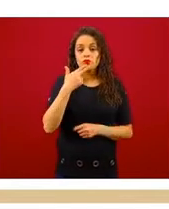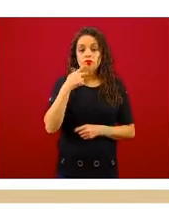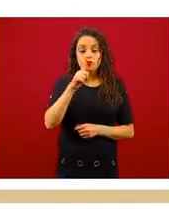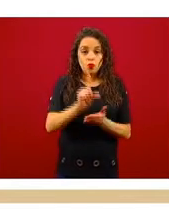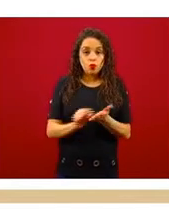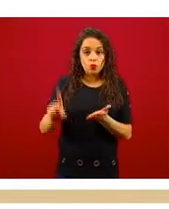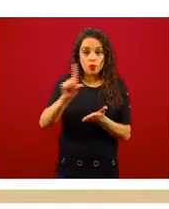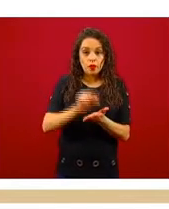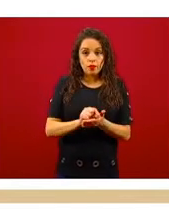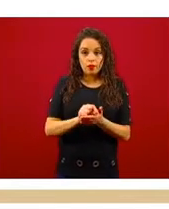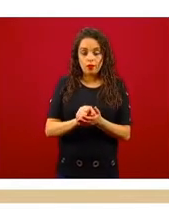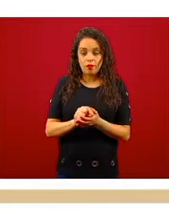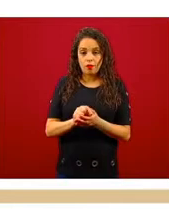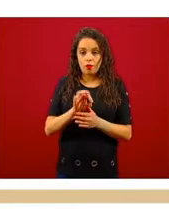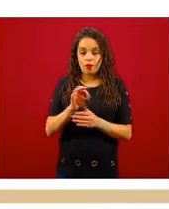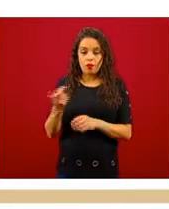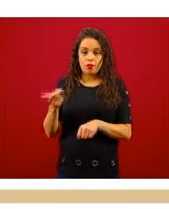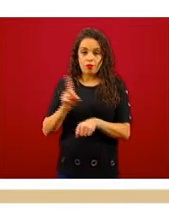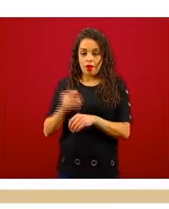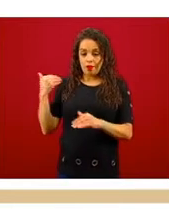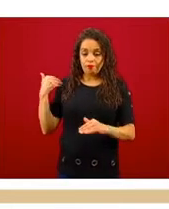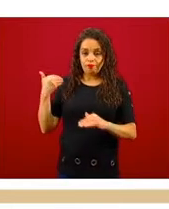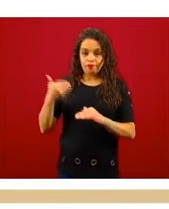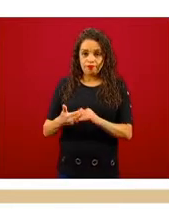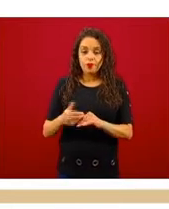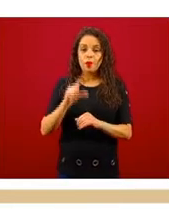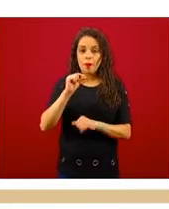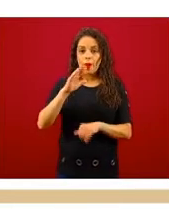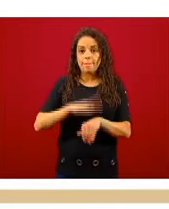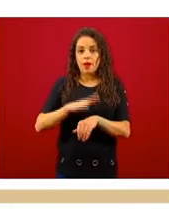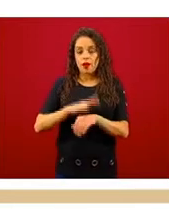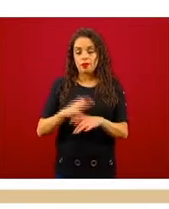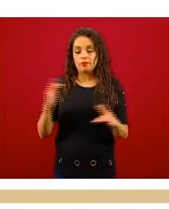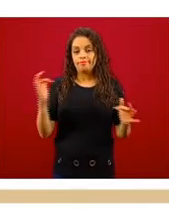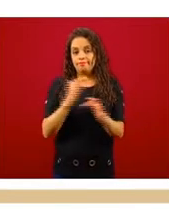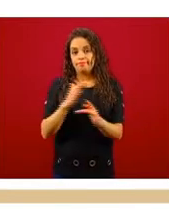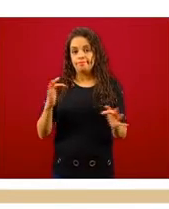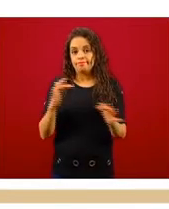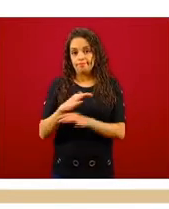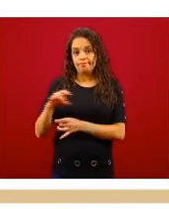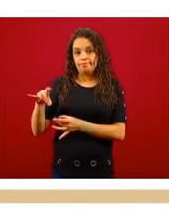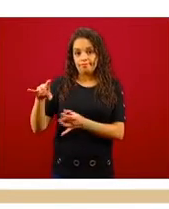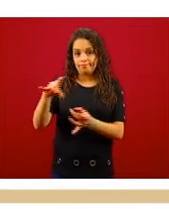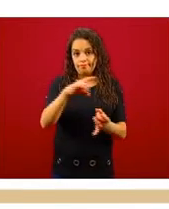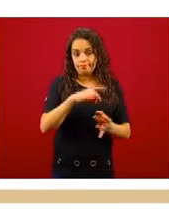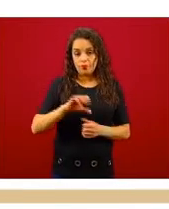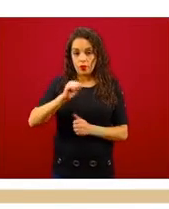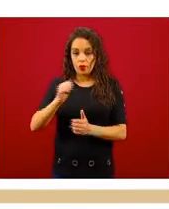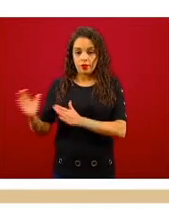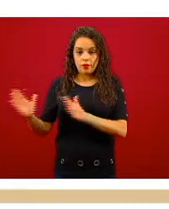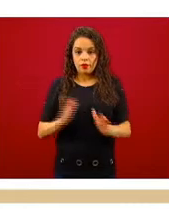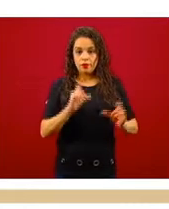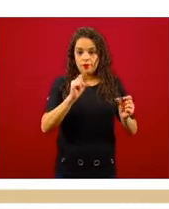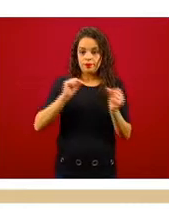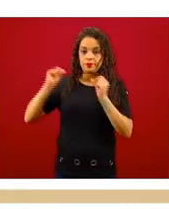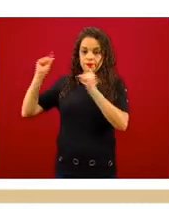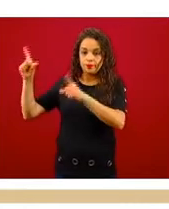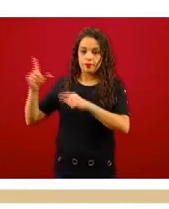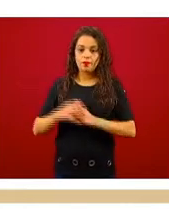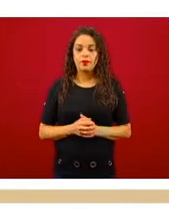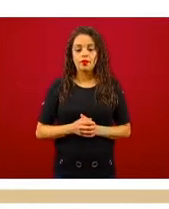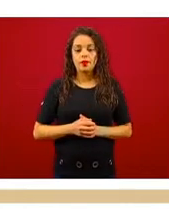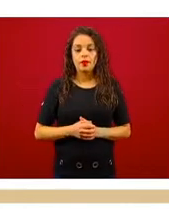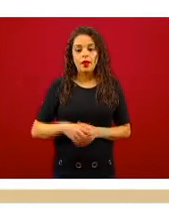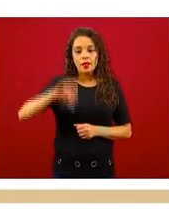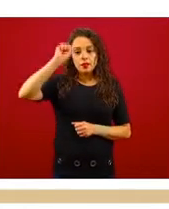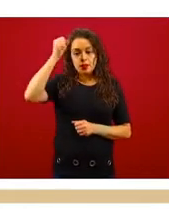bit of an uptick in among Twitter users in the last couple of days, with respect to mobility. Tabasco y